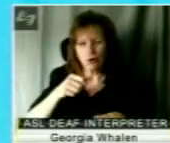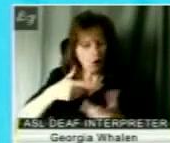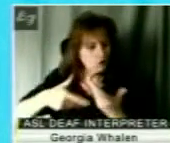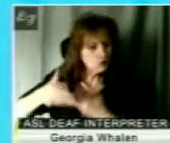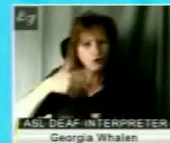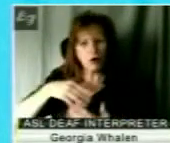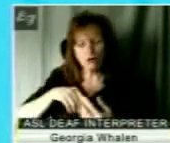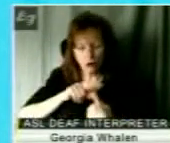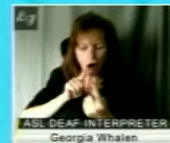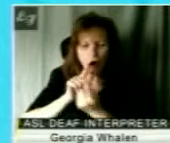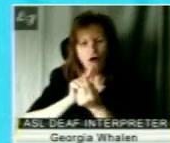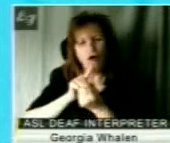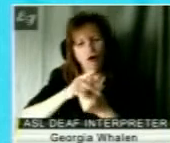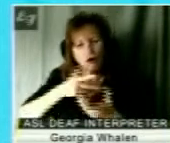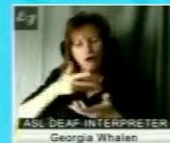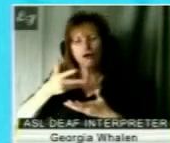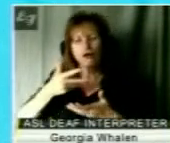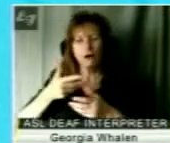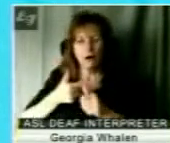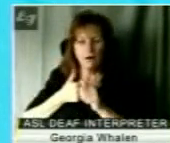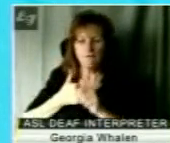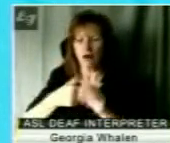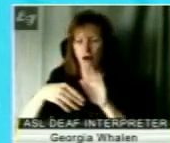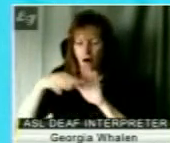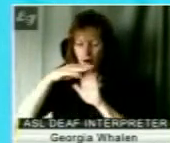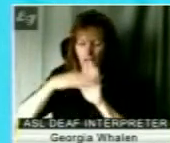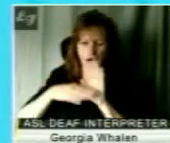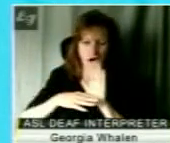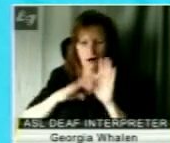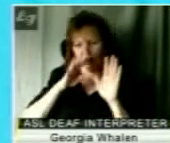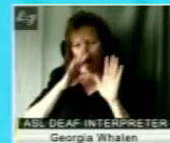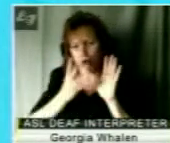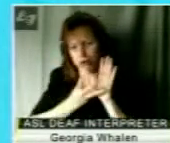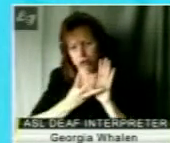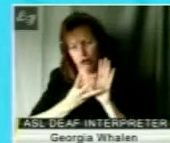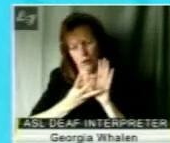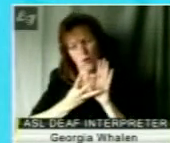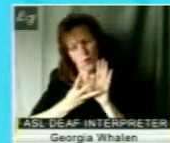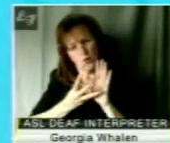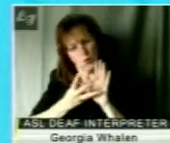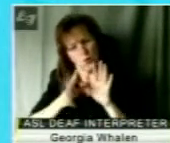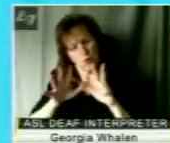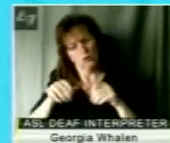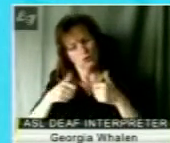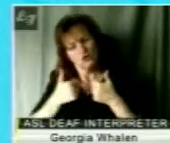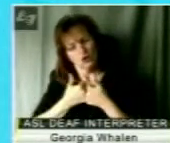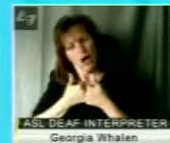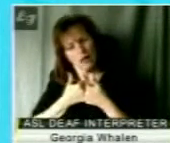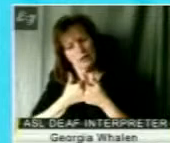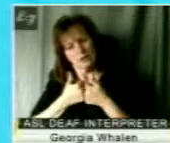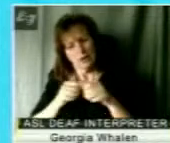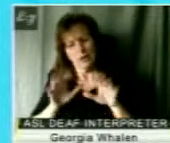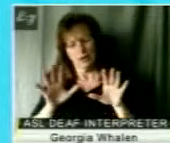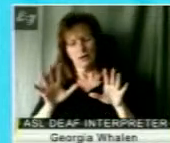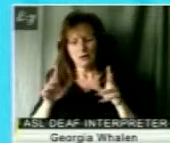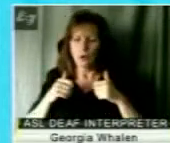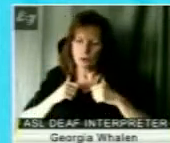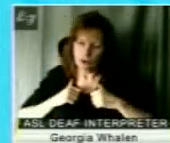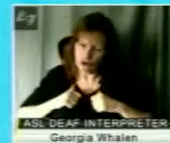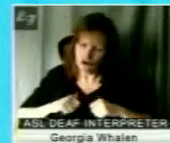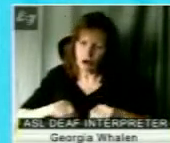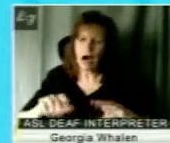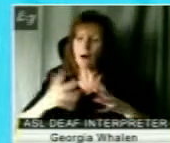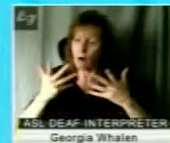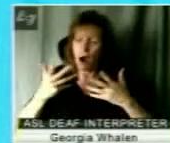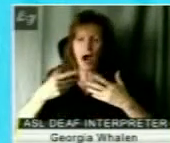these messages can be difficult to take up and to follow. And so we're going to be targeting a particular social media campaign over the